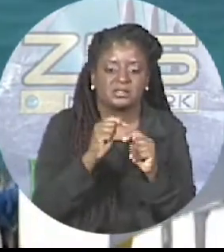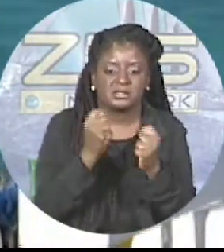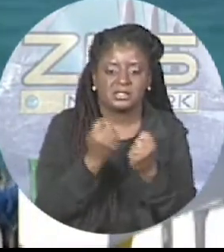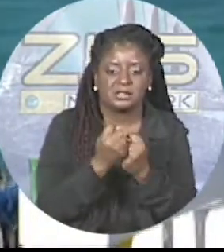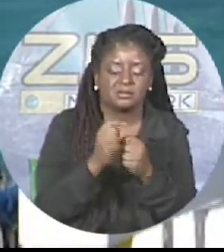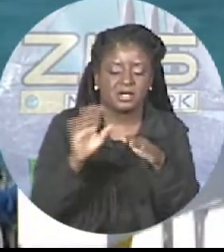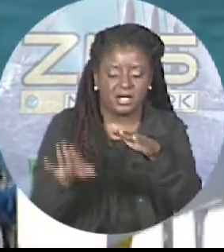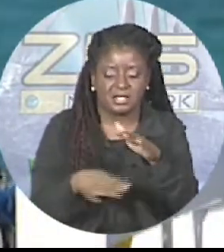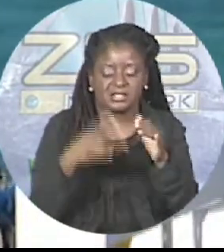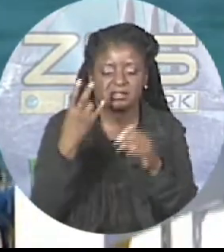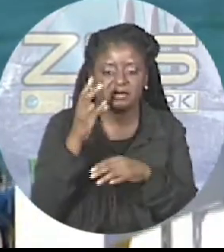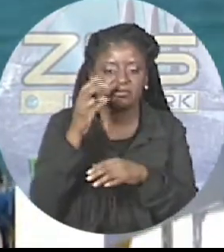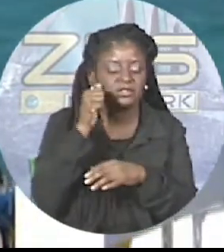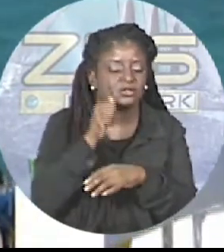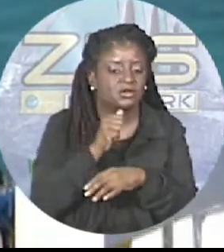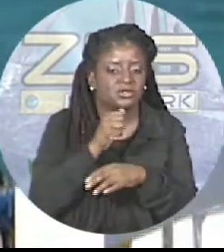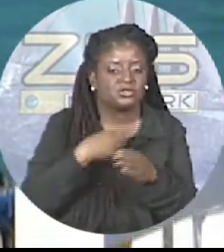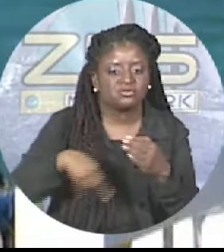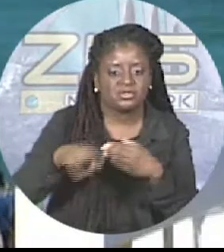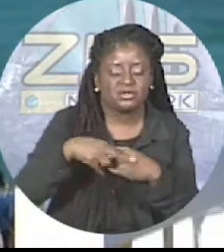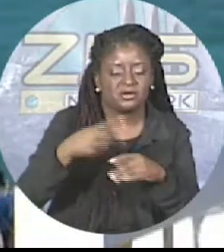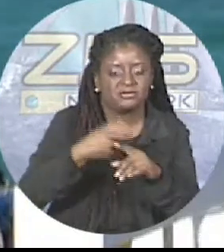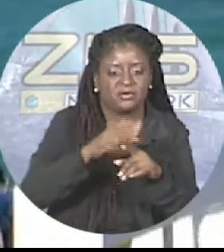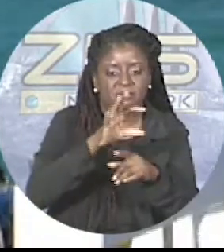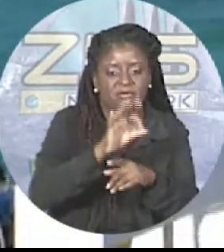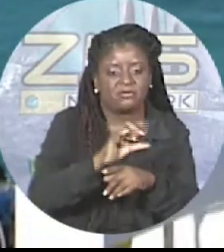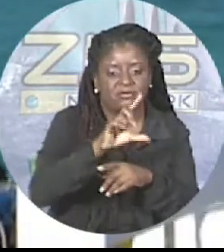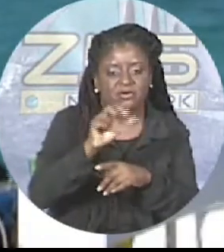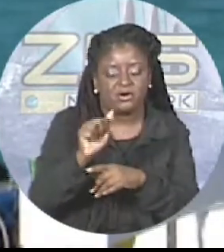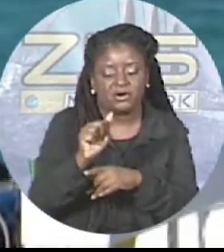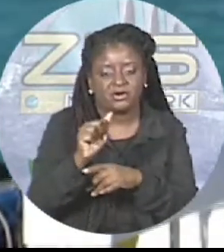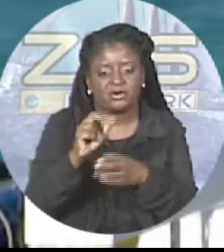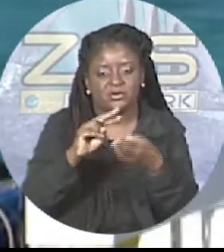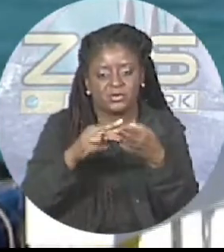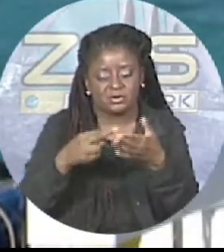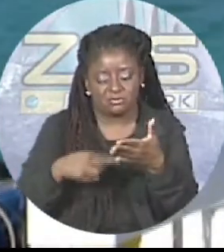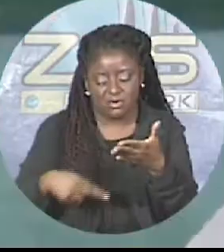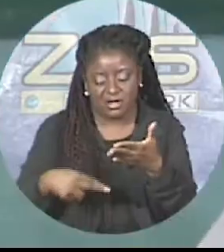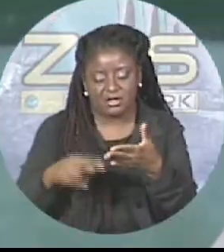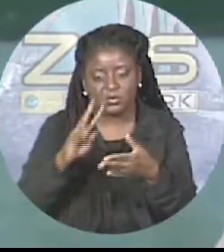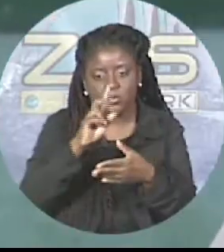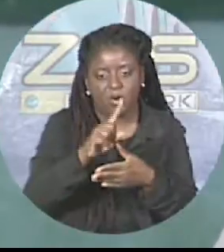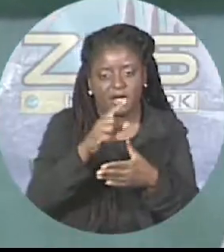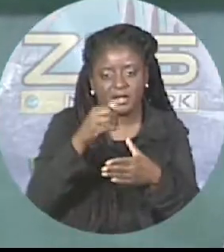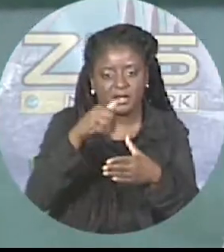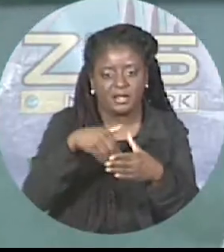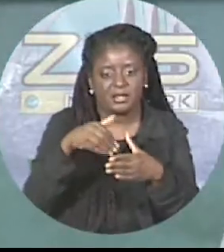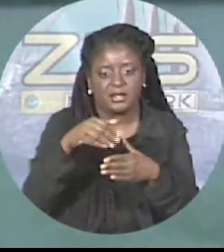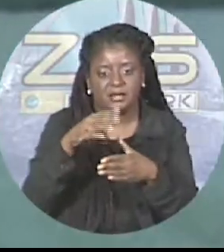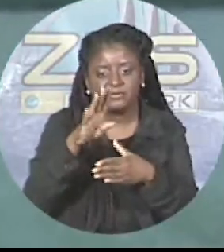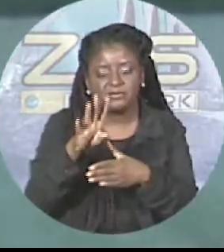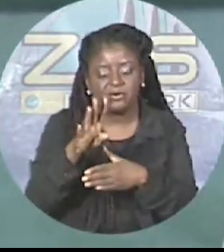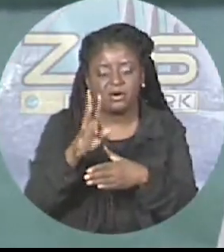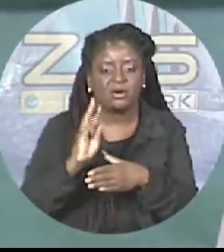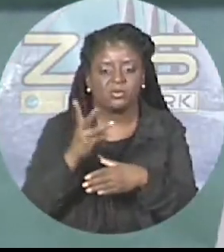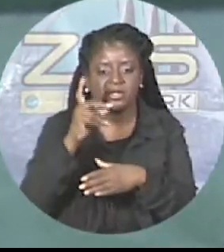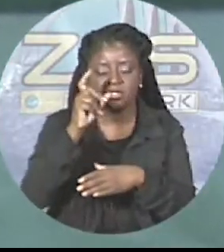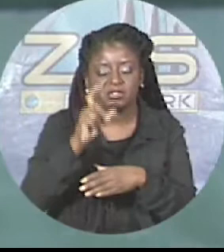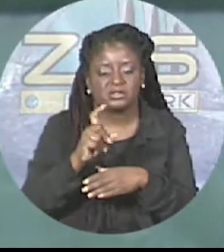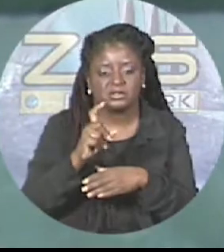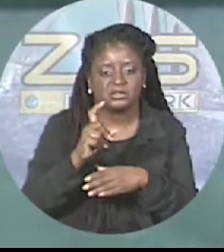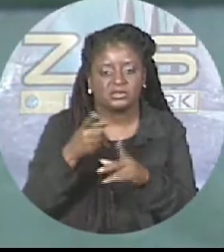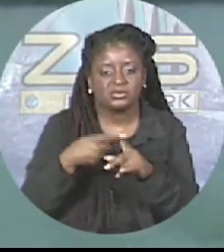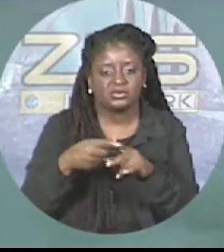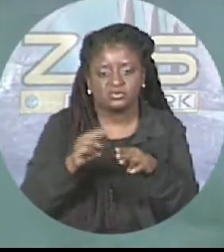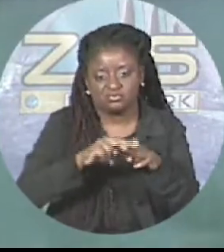from Florida with a record of 1-4. For the girls, it was a learning experience. We just have to cut down on our errors and make